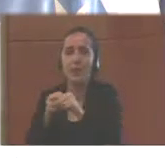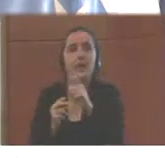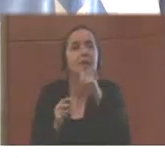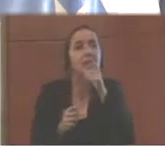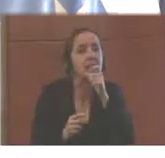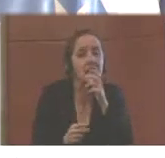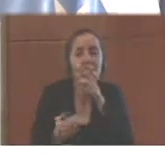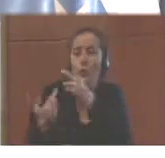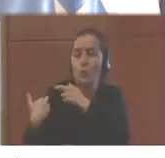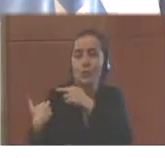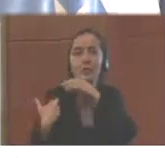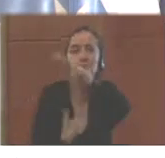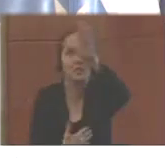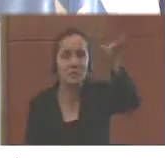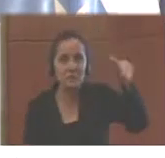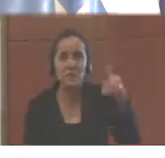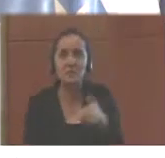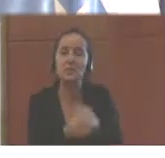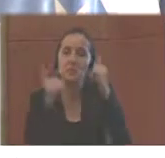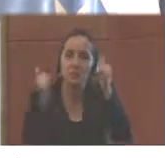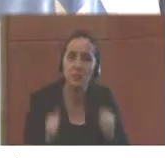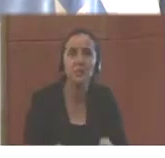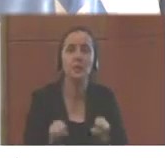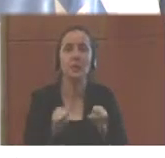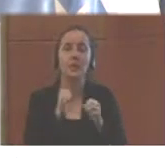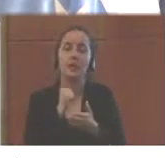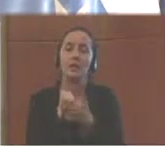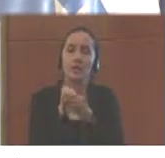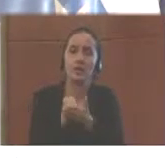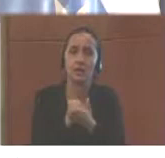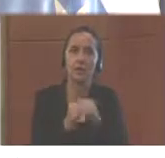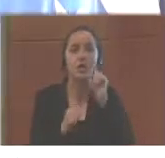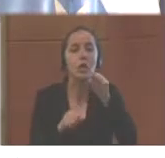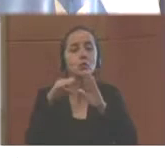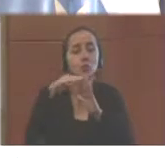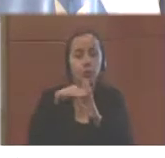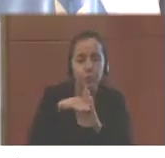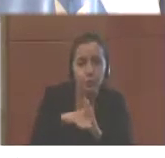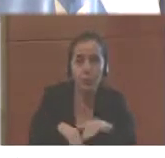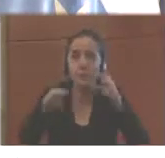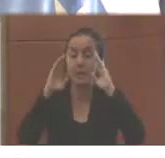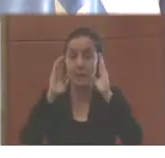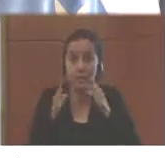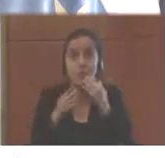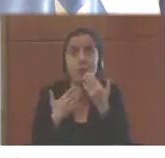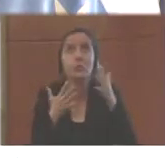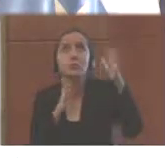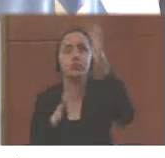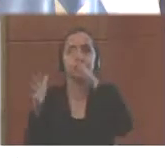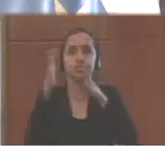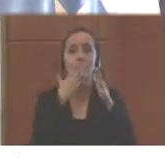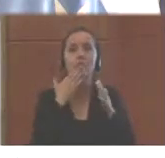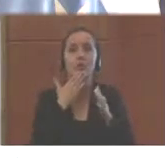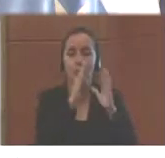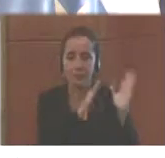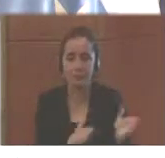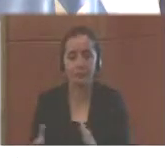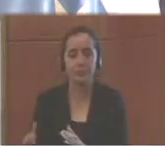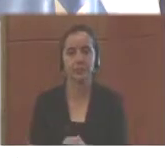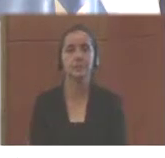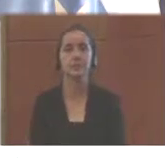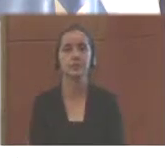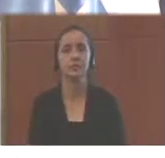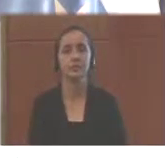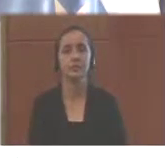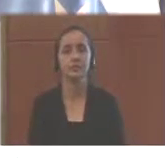promoting organized assistance so that all of the beneficiaries can participate in prevention and mitigation of